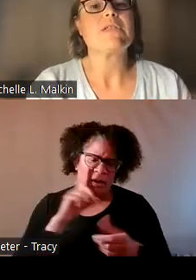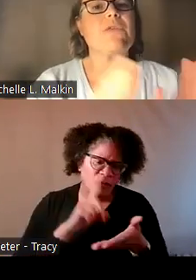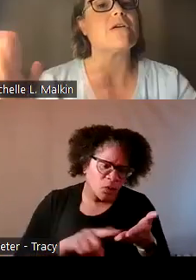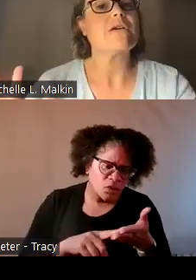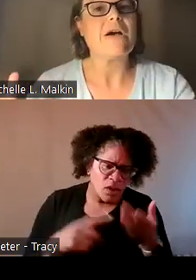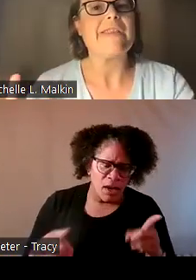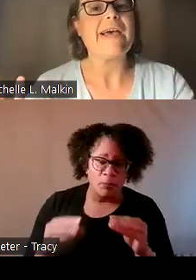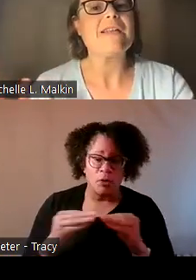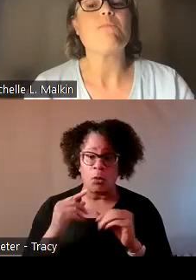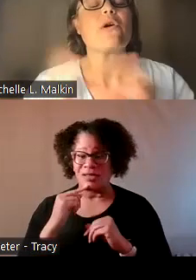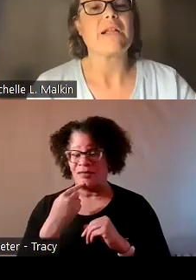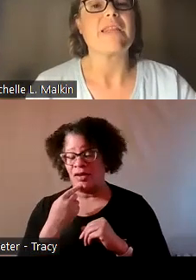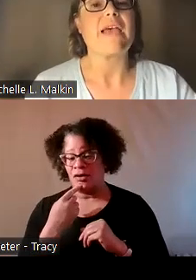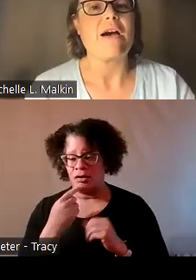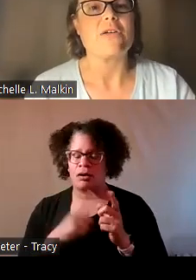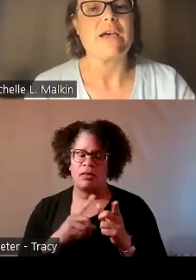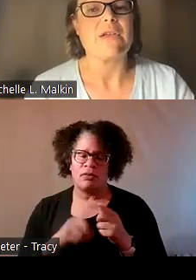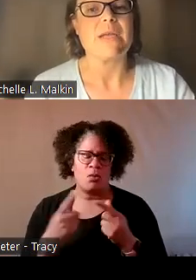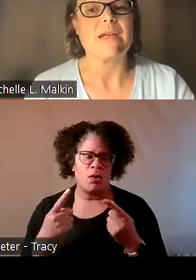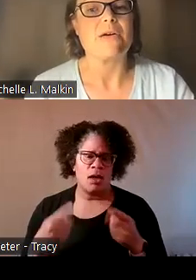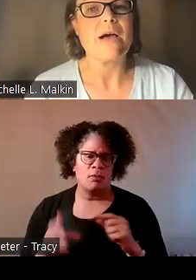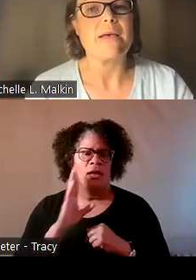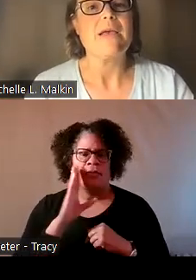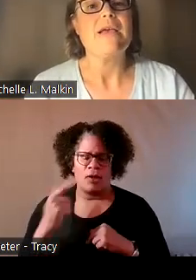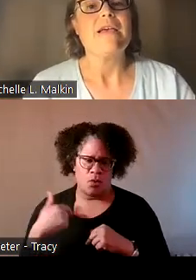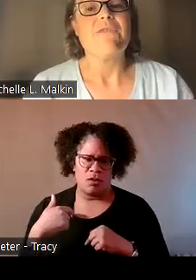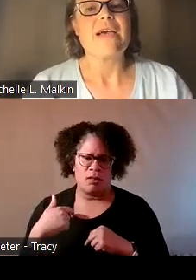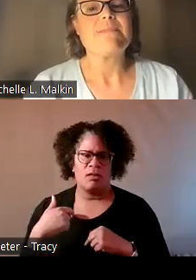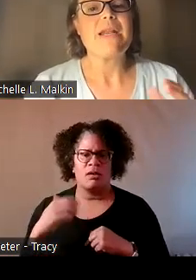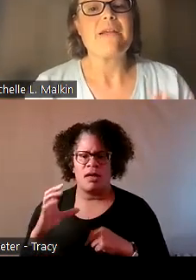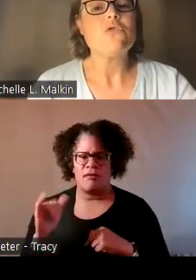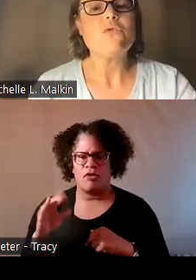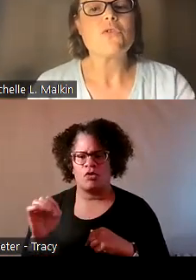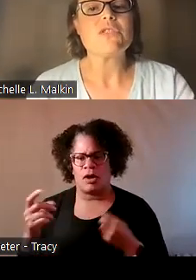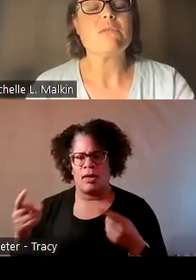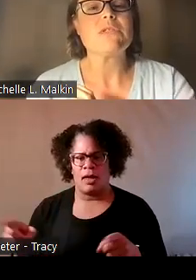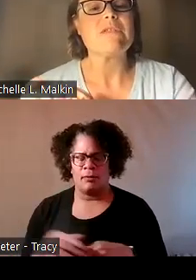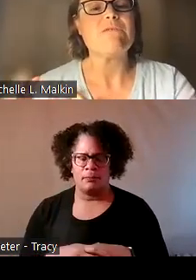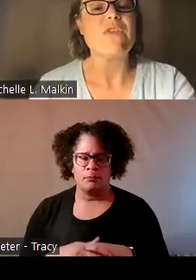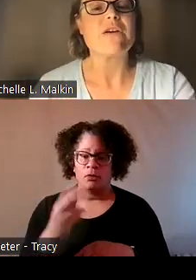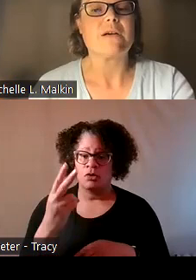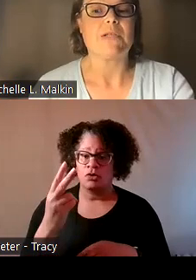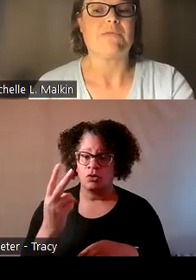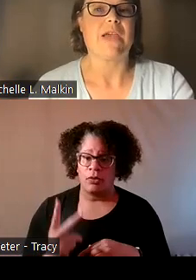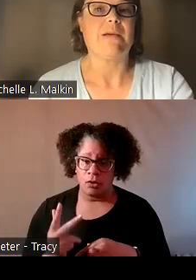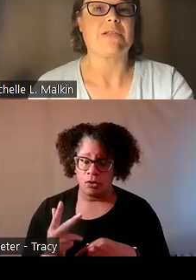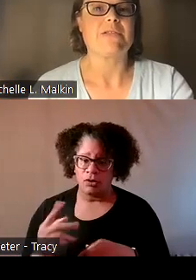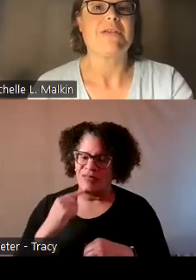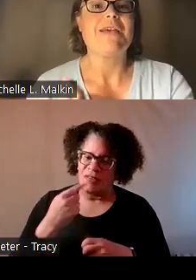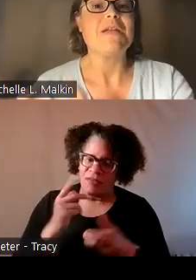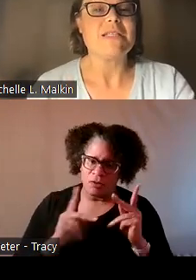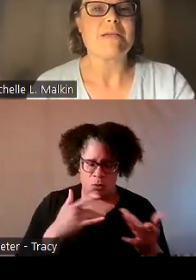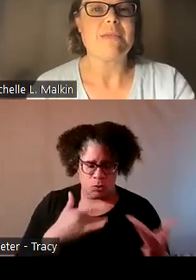more severe on that, the more likely they are to have committed a crime. In fact, as many of 2/3 of the most severe compulsive